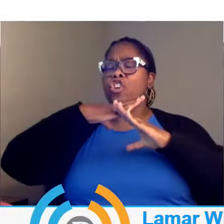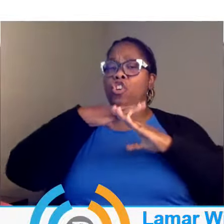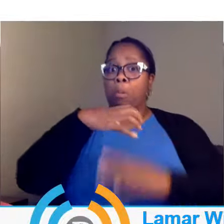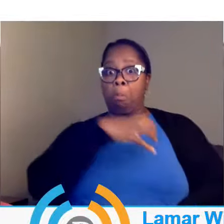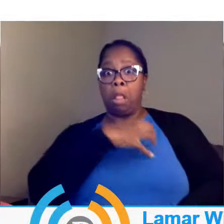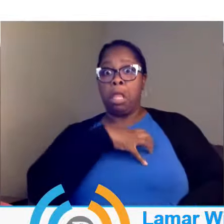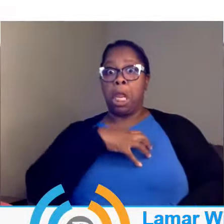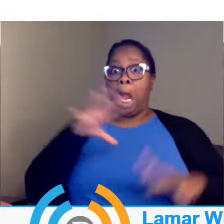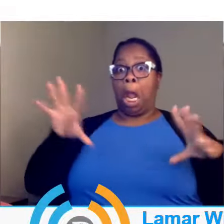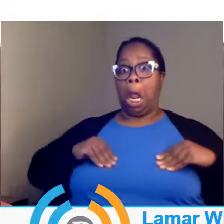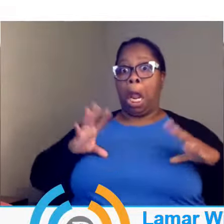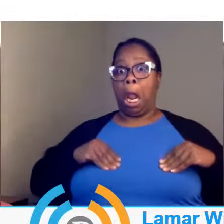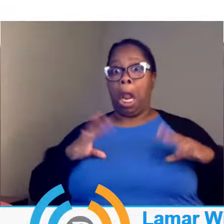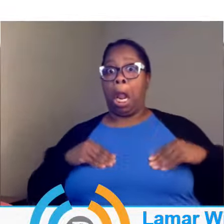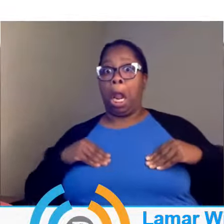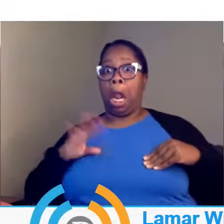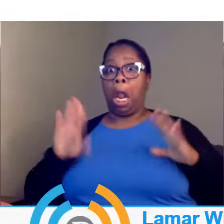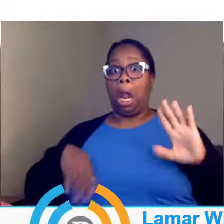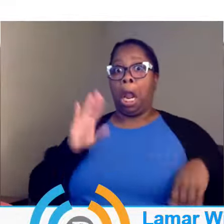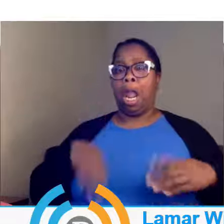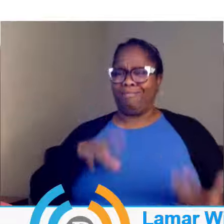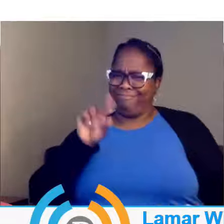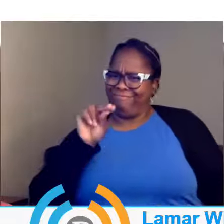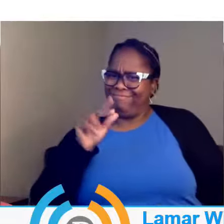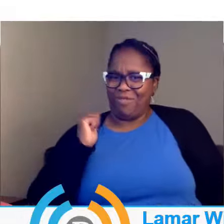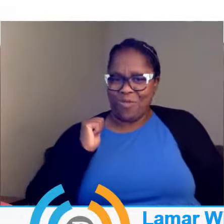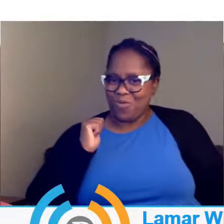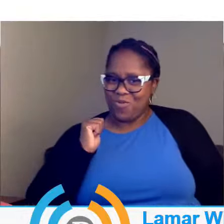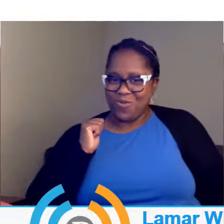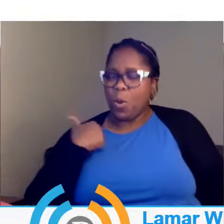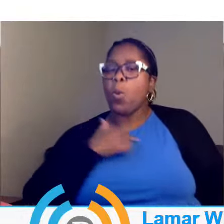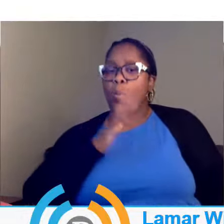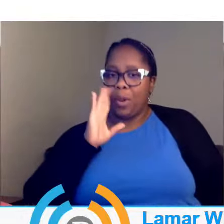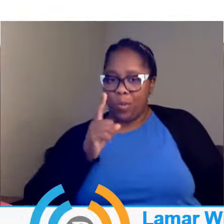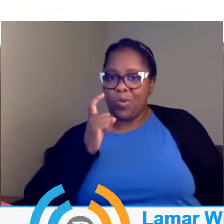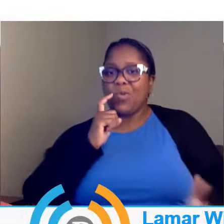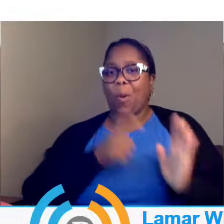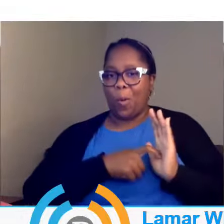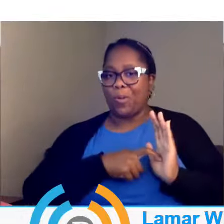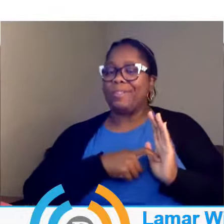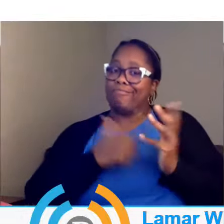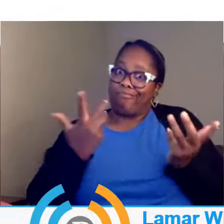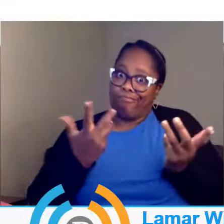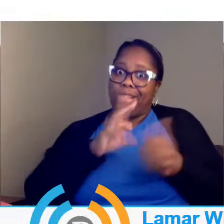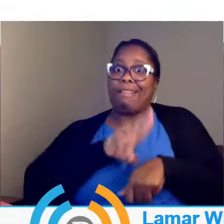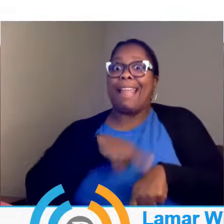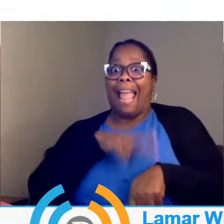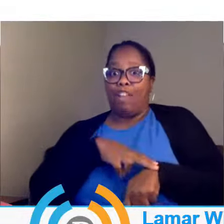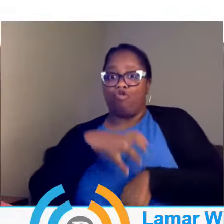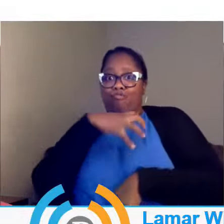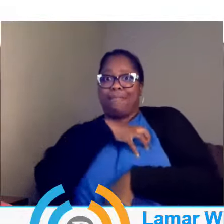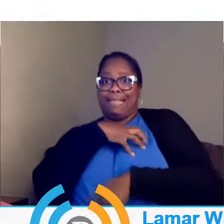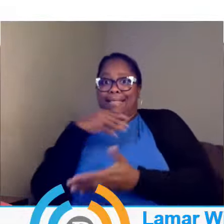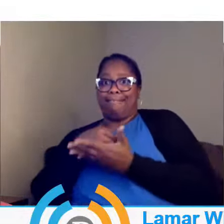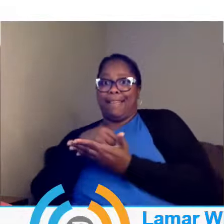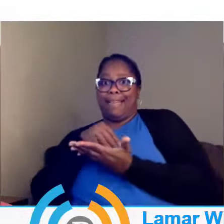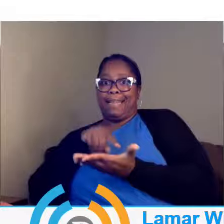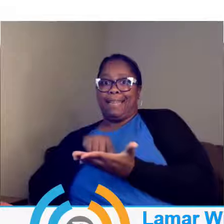They are not gonna sit this one out. If anything, we will probably see national police money come into